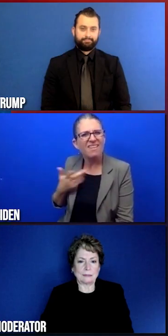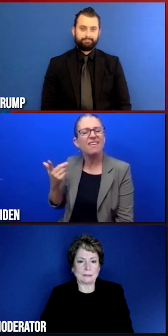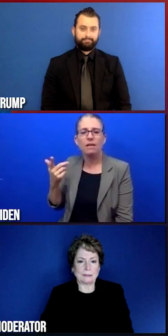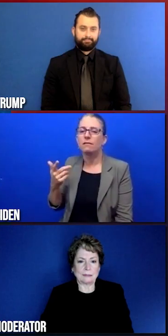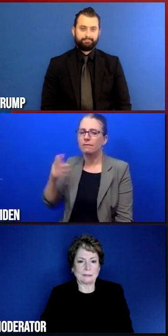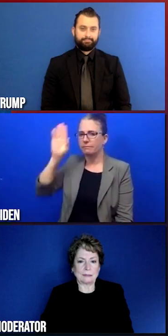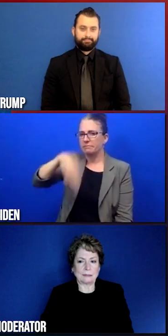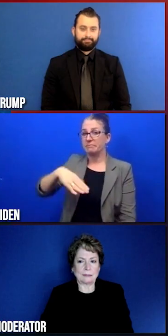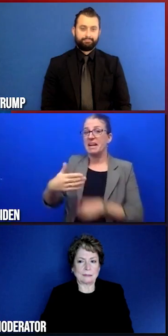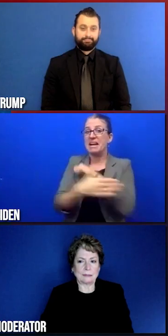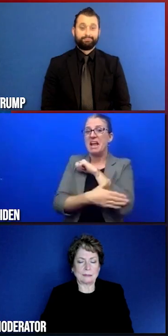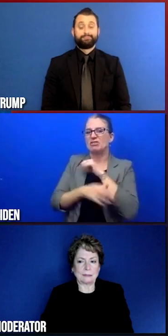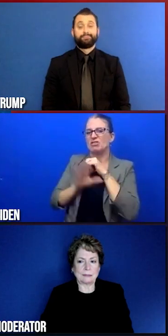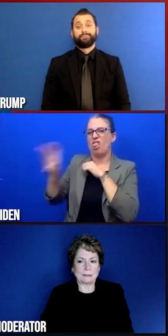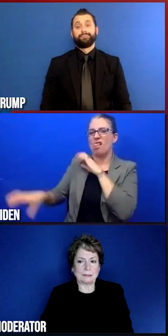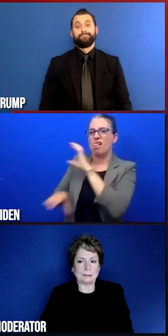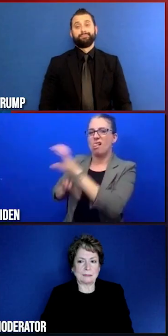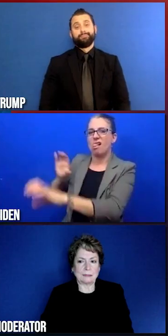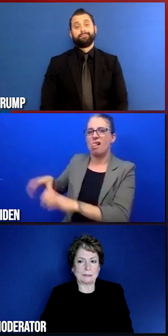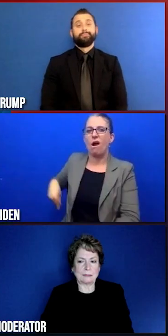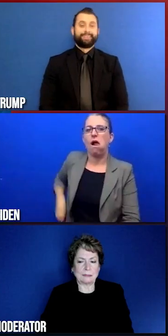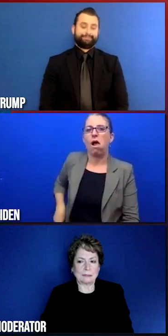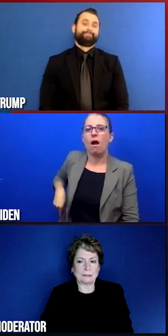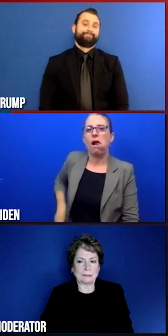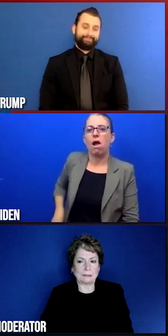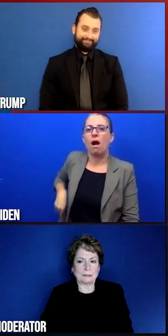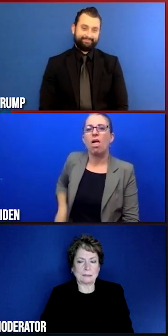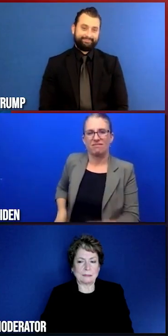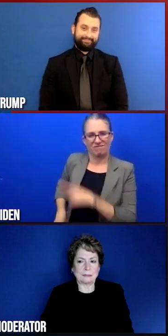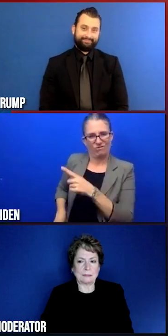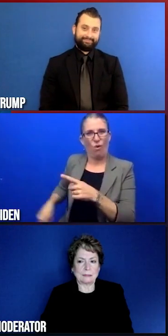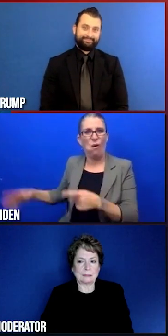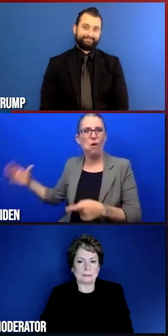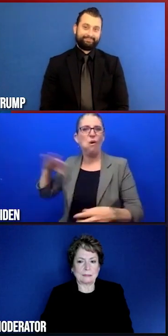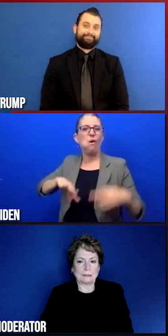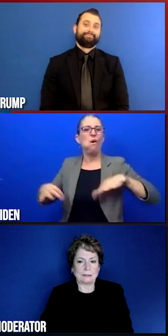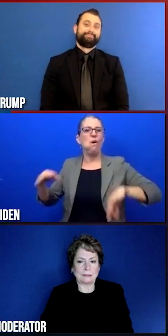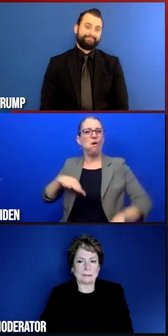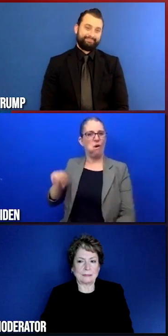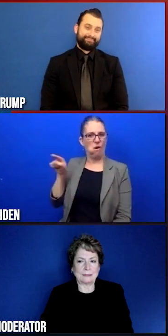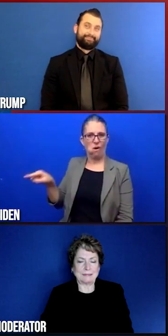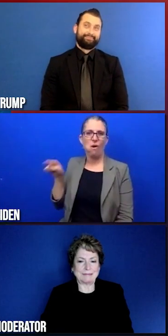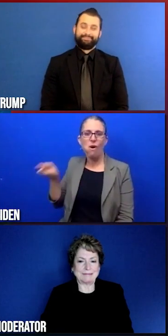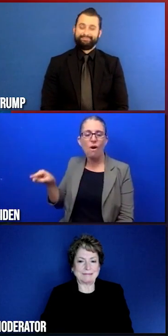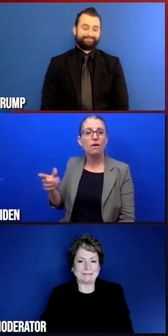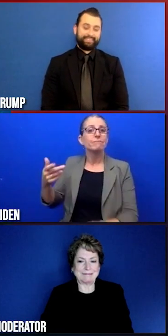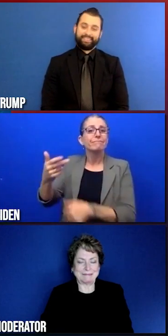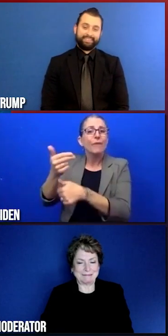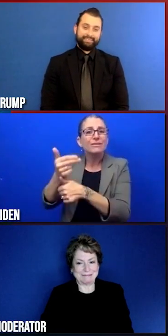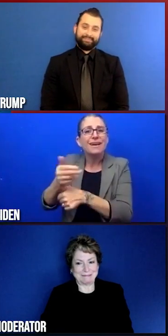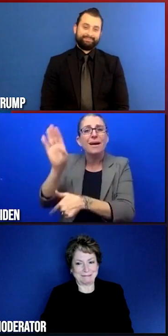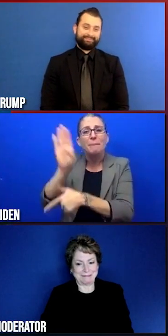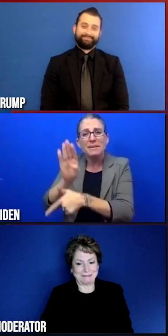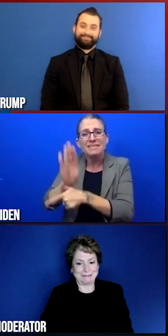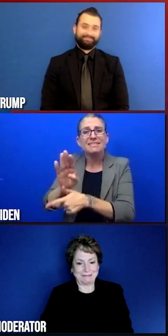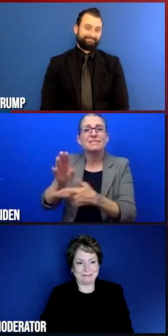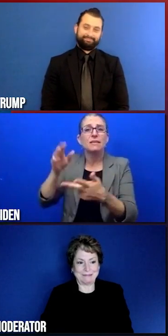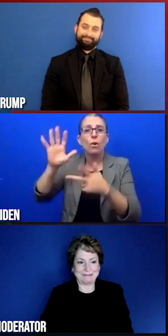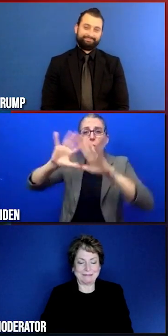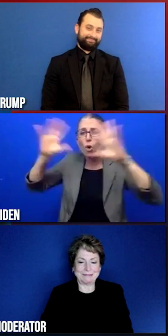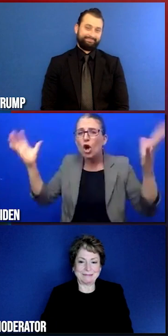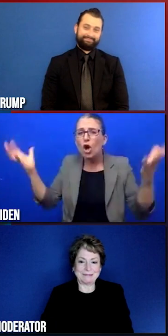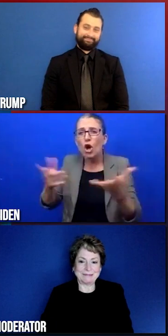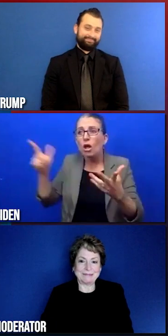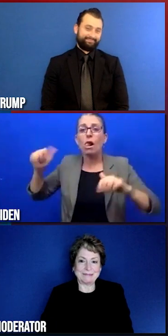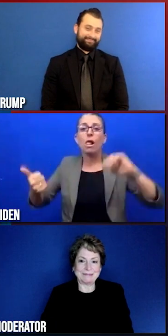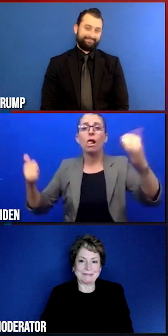paying you a lot. And your hotels and all your businesses all around the country, all around the world. And China's building a new road to a new